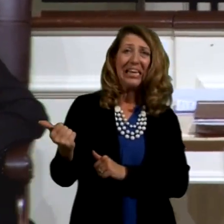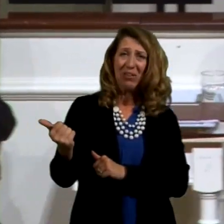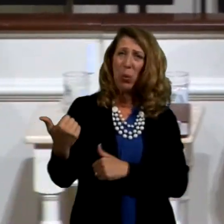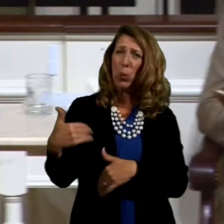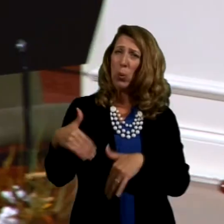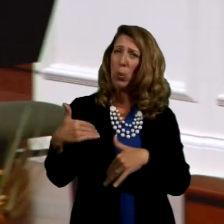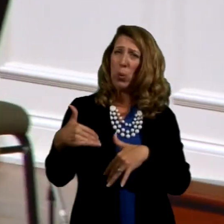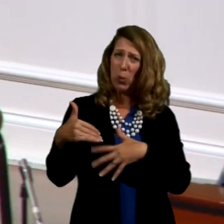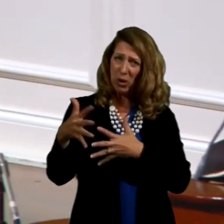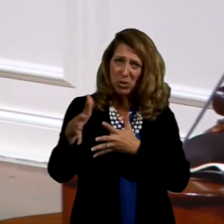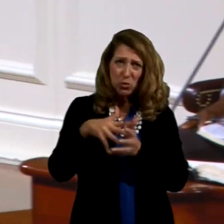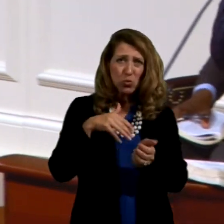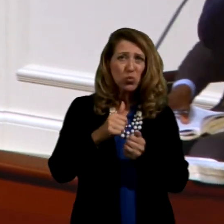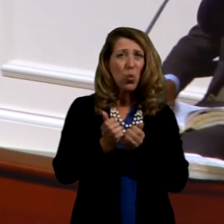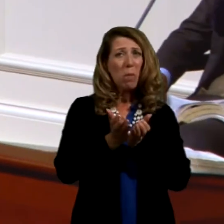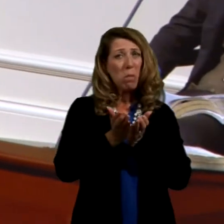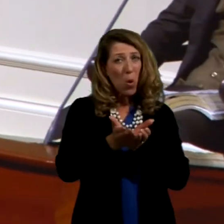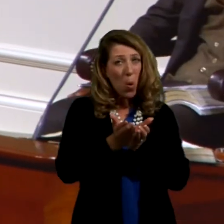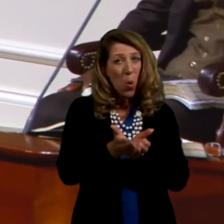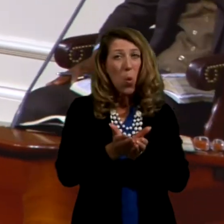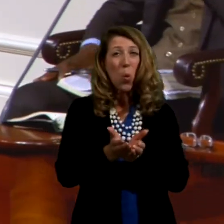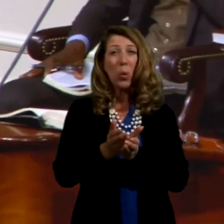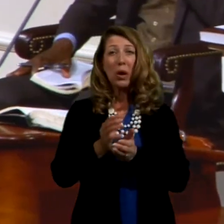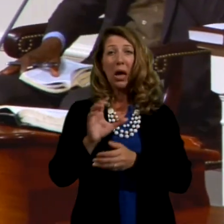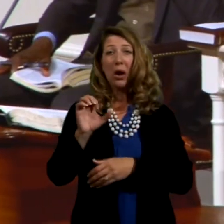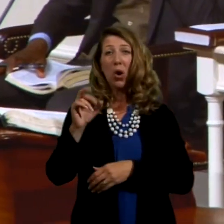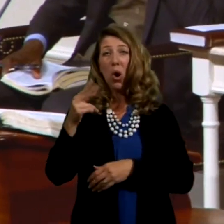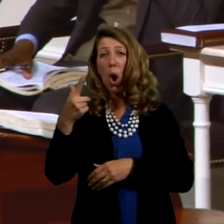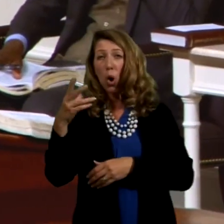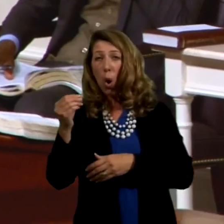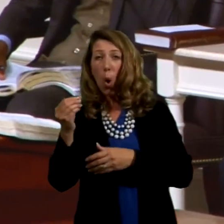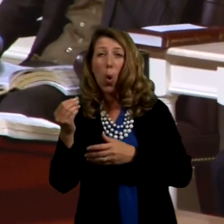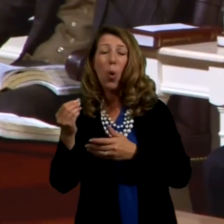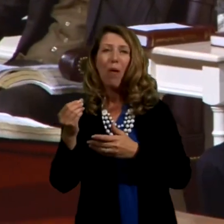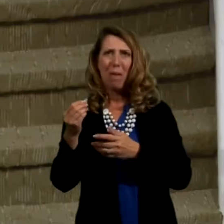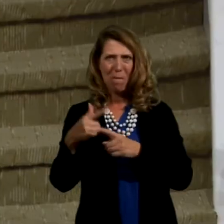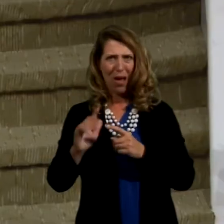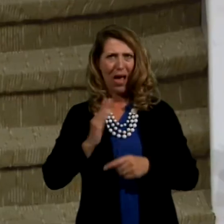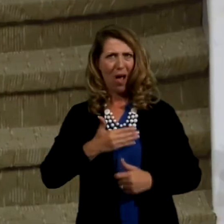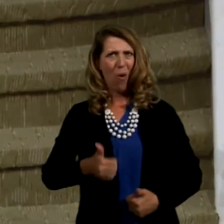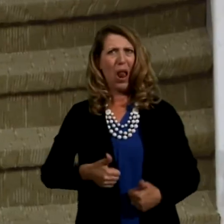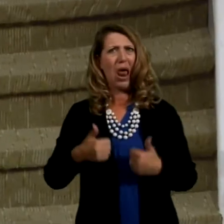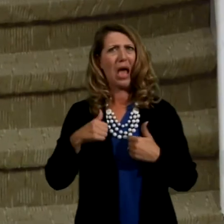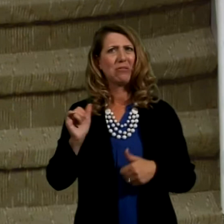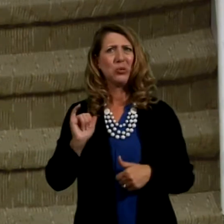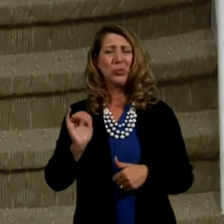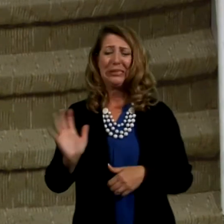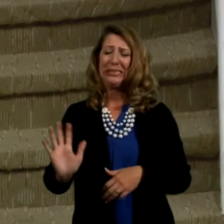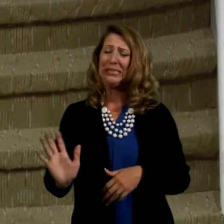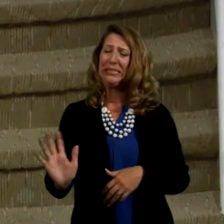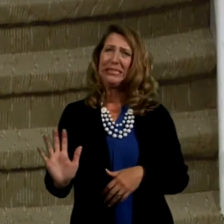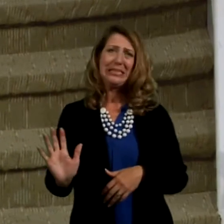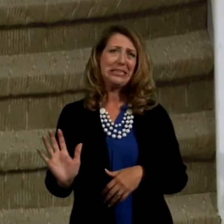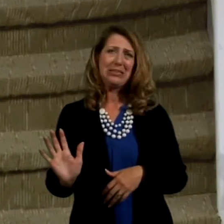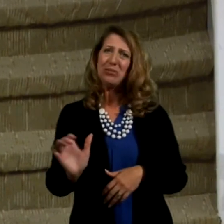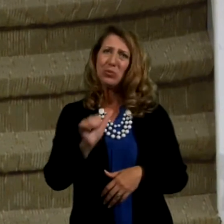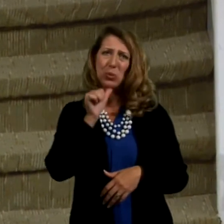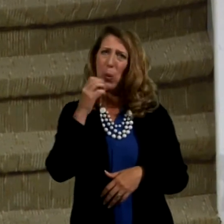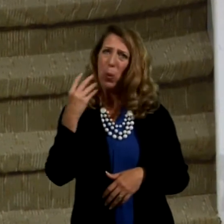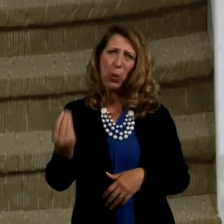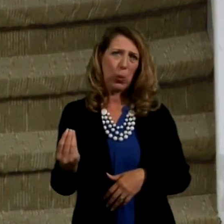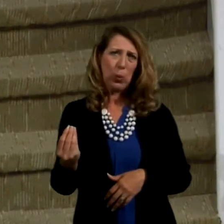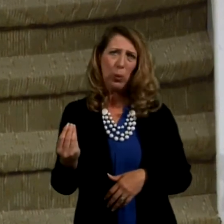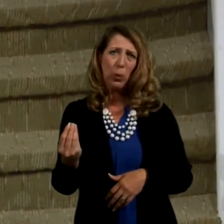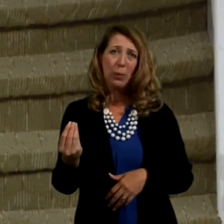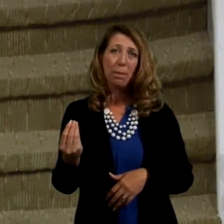much damage to the ship and to the cargo, but to our own lives. I think we shouldn't go. And now the only